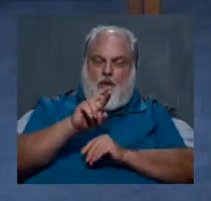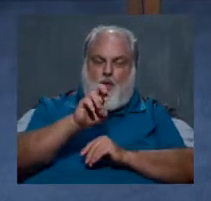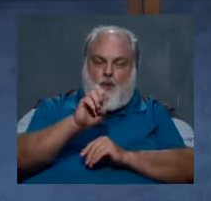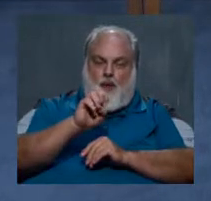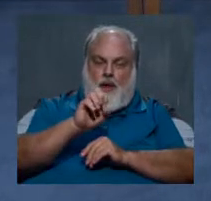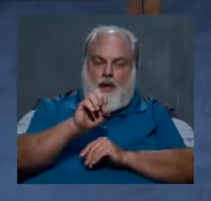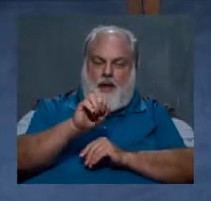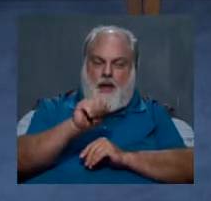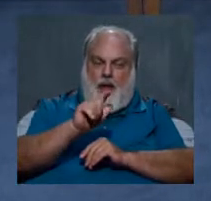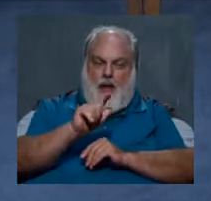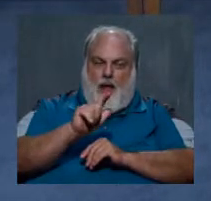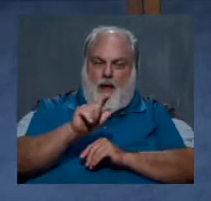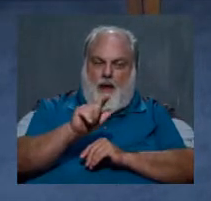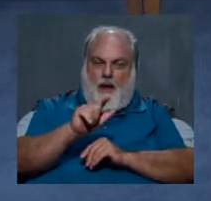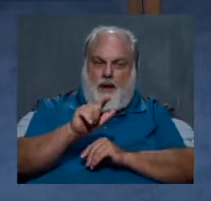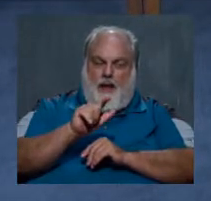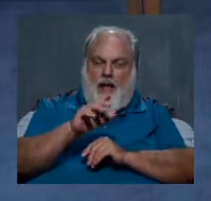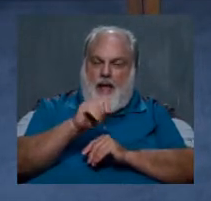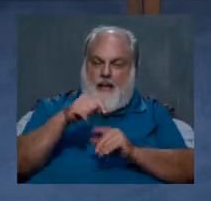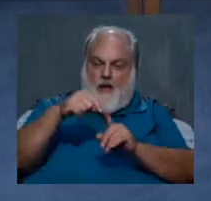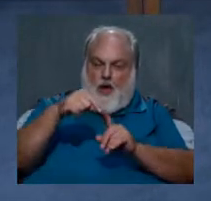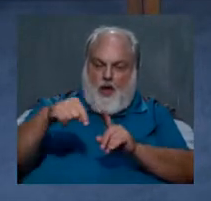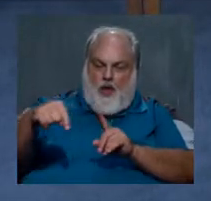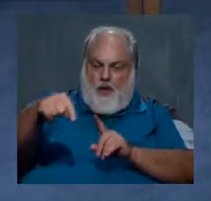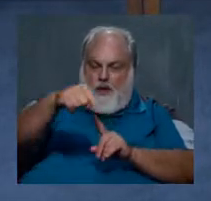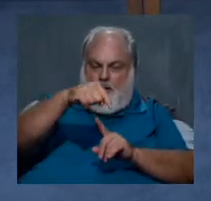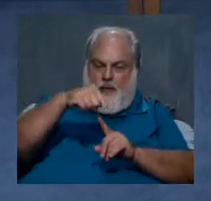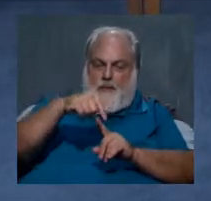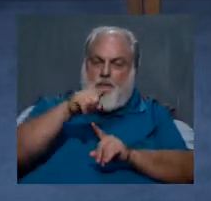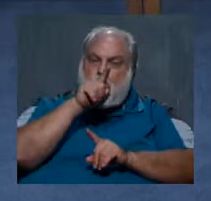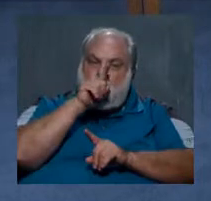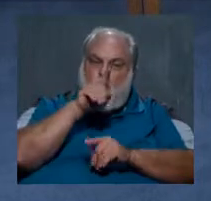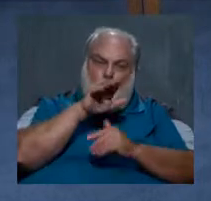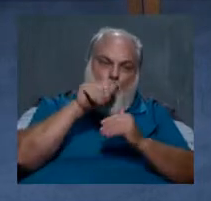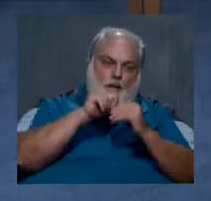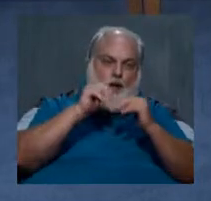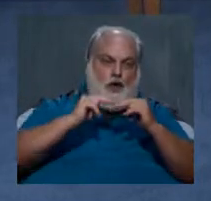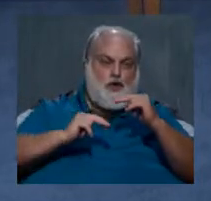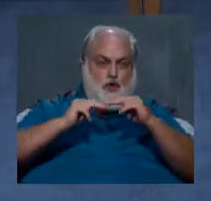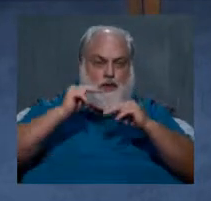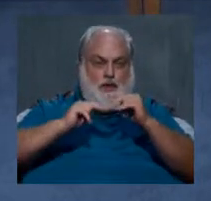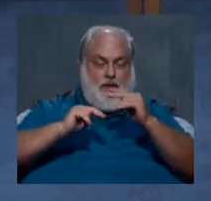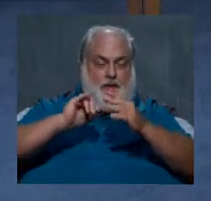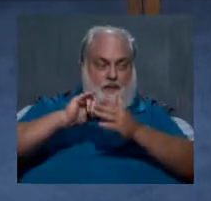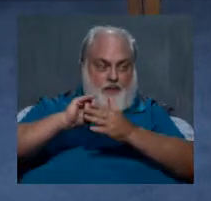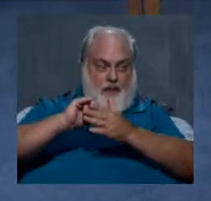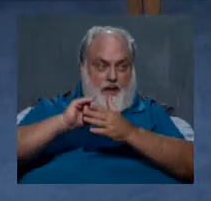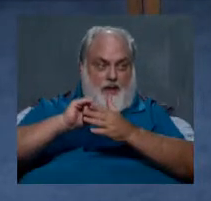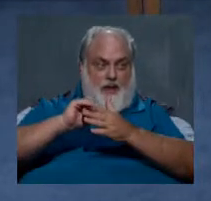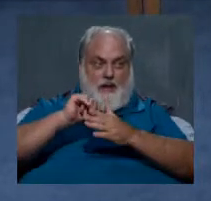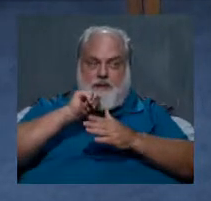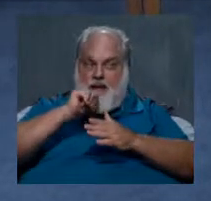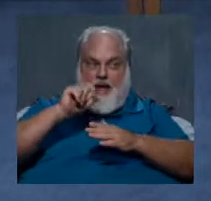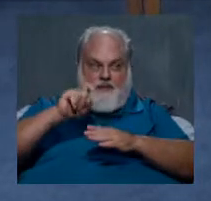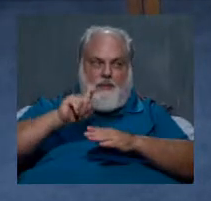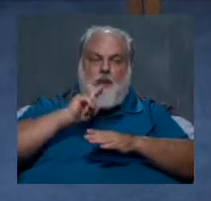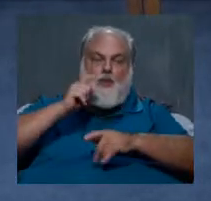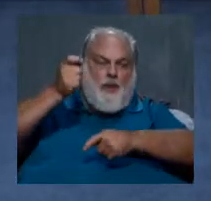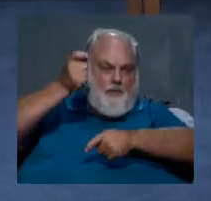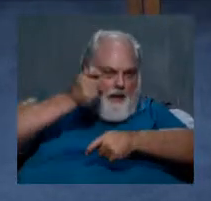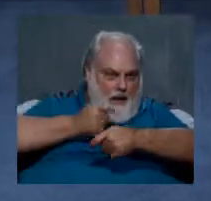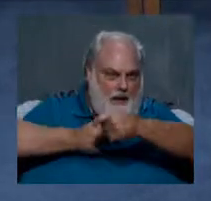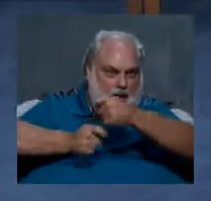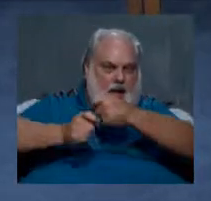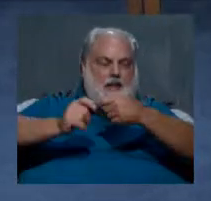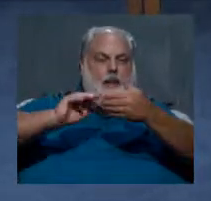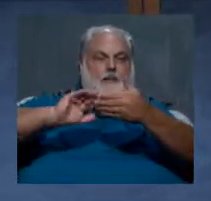gate up the cul-de-sac. And what we'll do is we'll make sure that all the construction of those is stuff that does not have to be replaced if it's